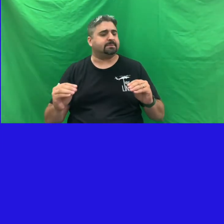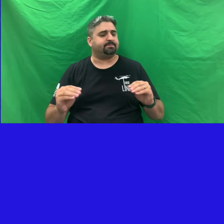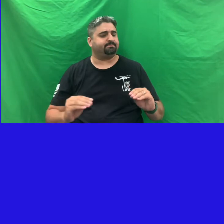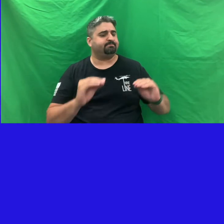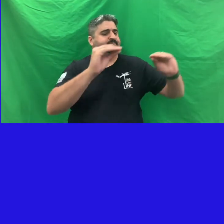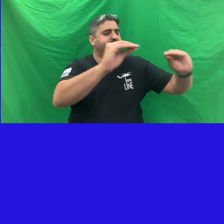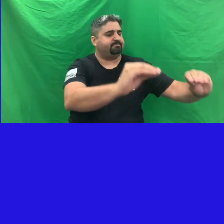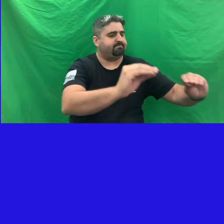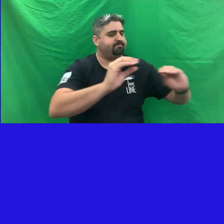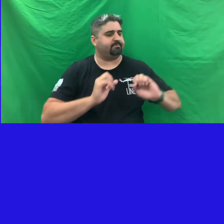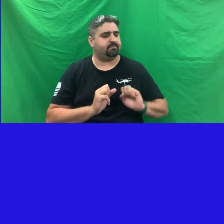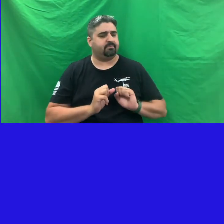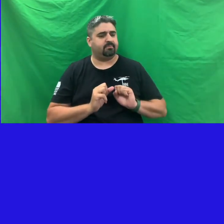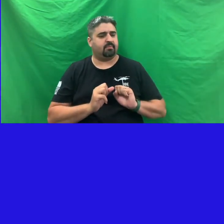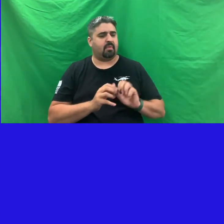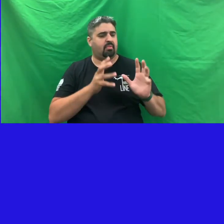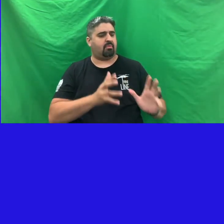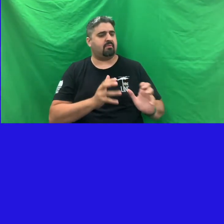dry.